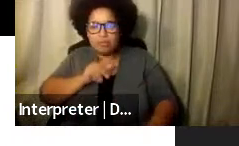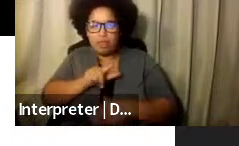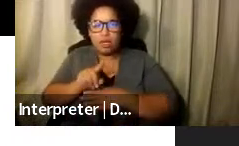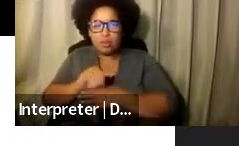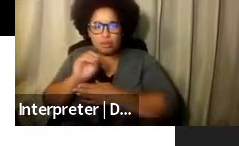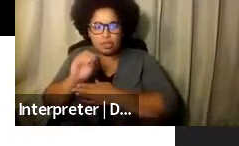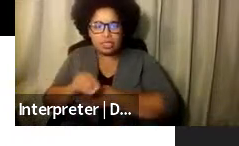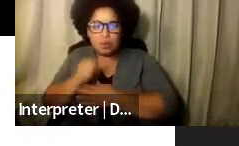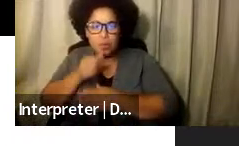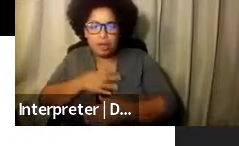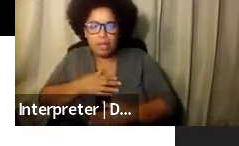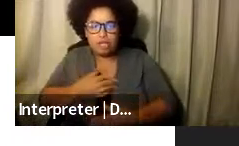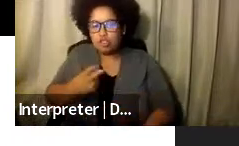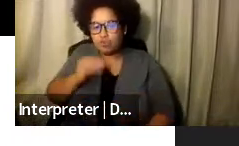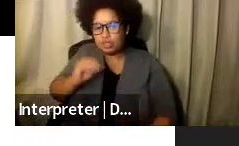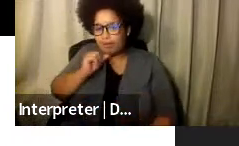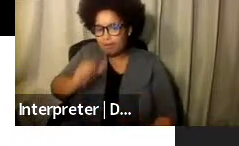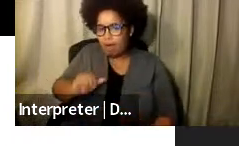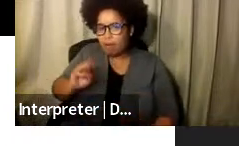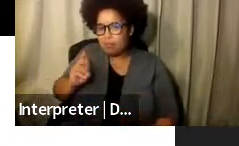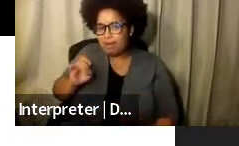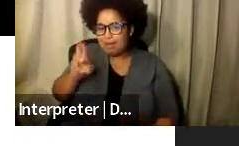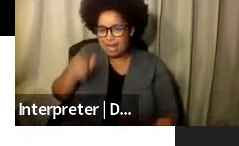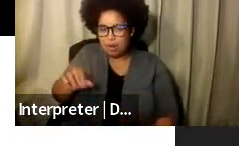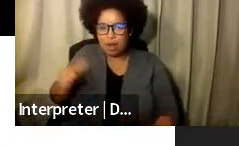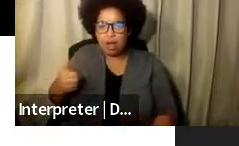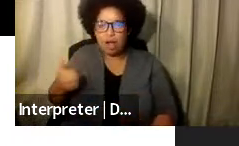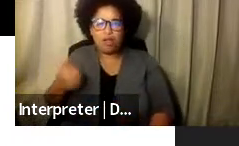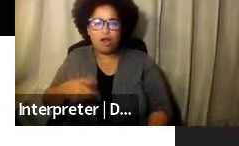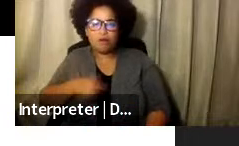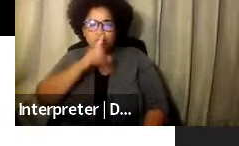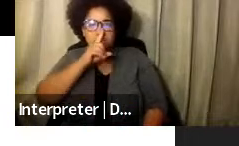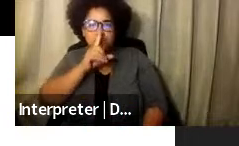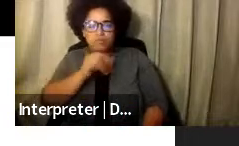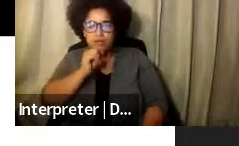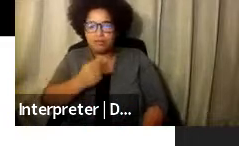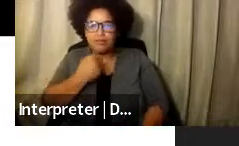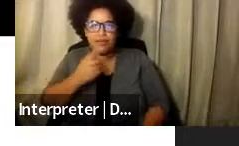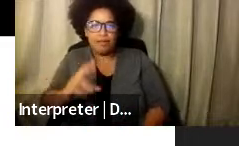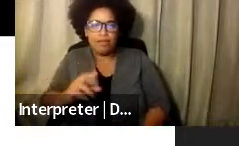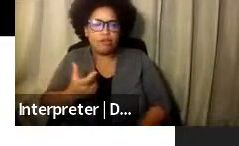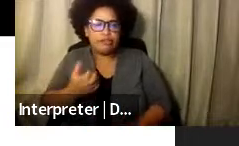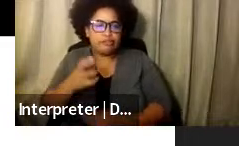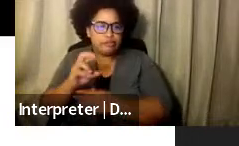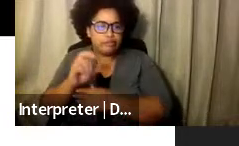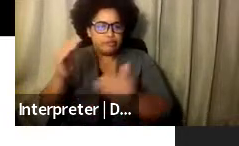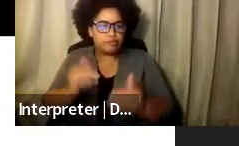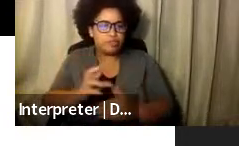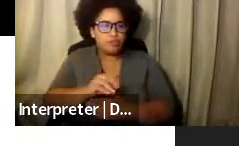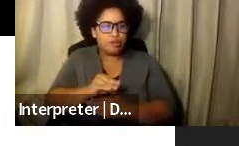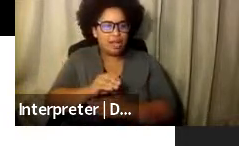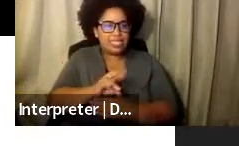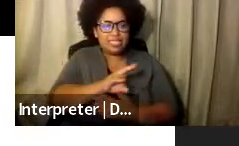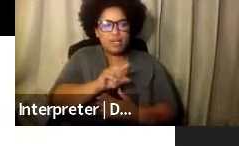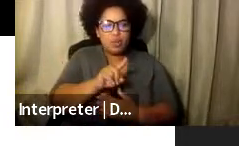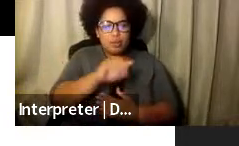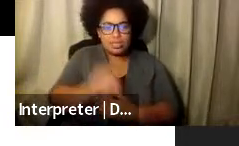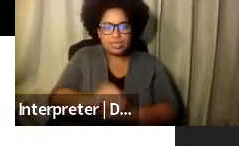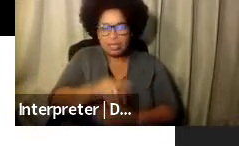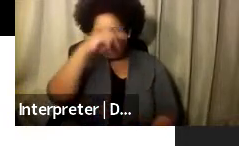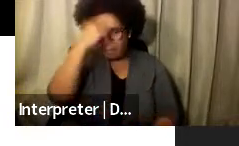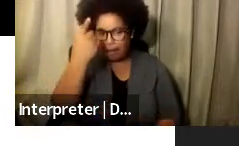are female, 2% non-binary, and the rest decline to state. Race, 71% are